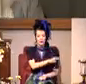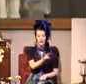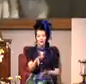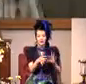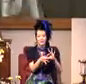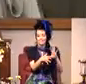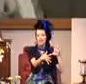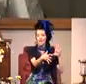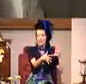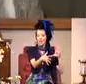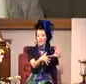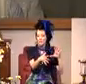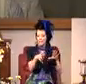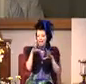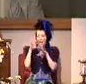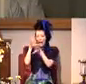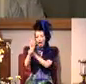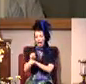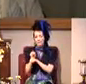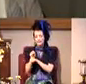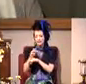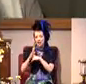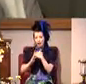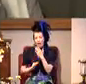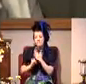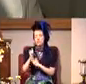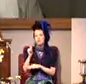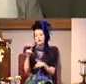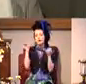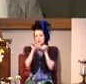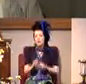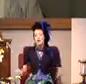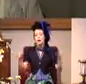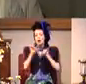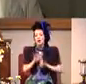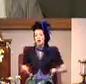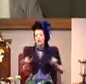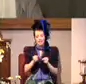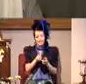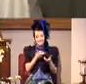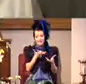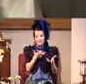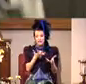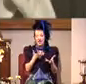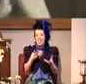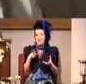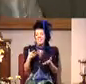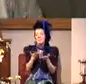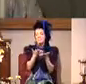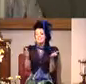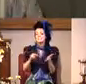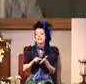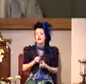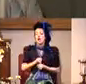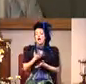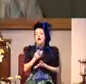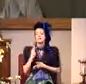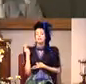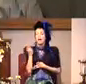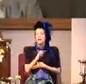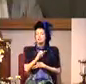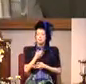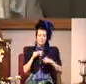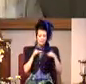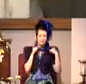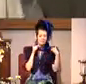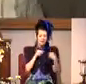become habit and have become comfortable to us. And yet they are still things that cause us pain and trouble and cause